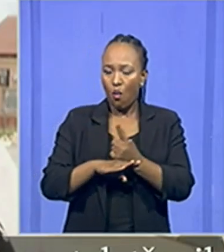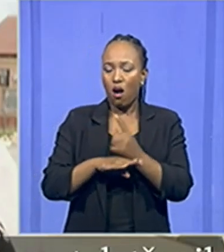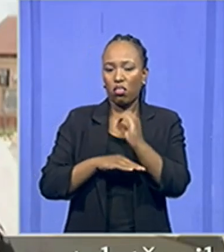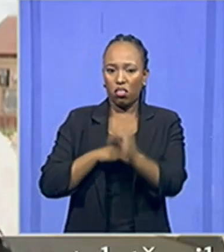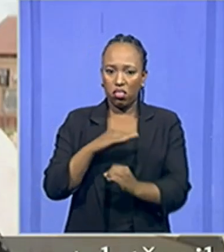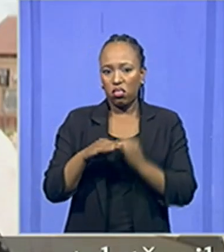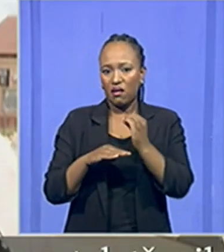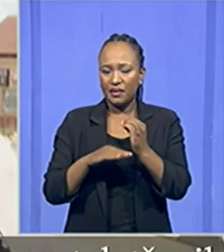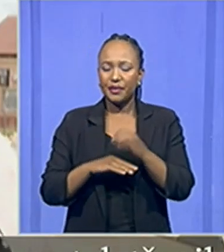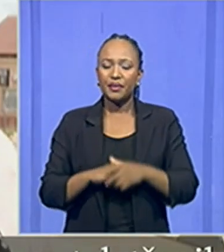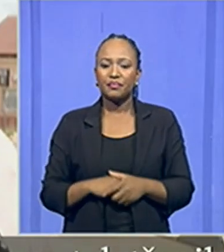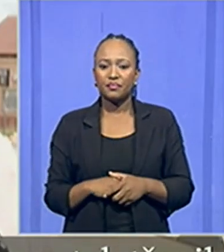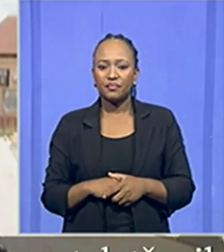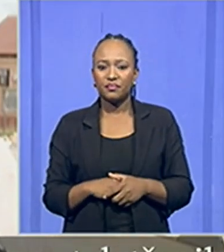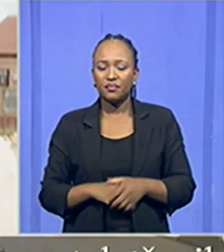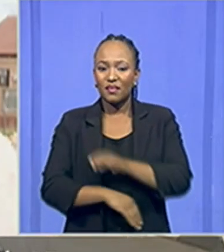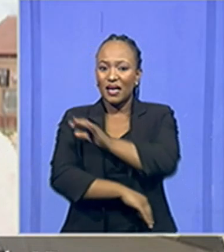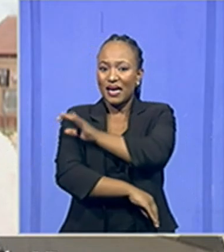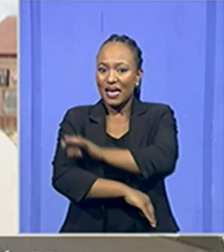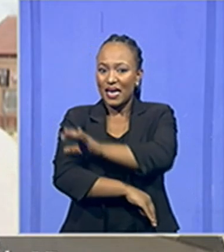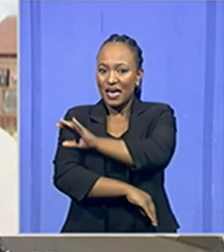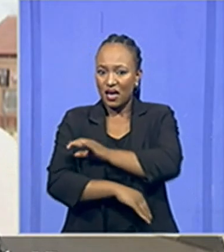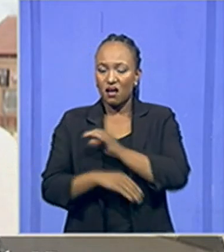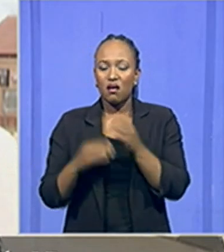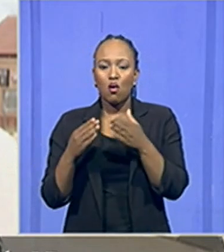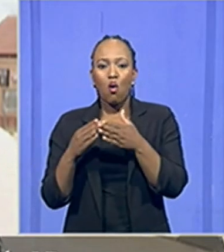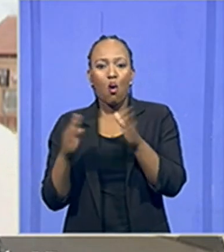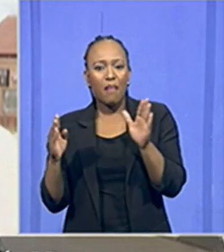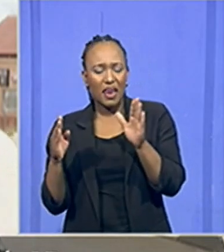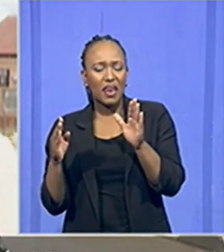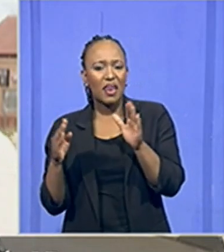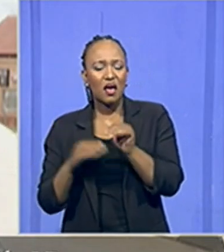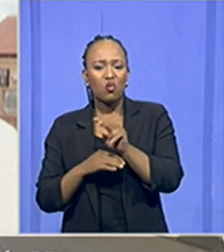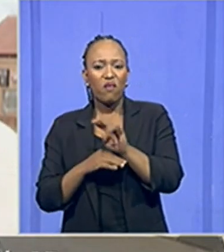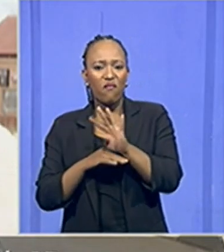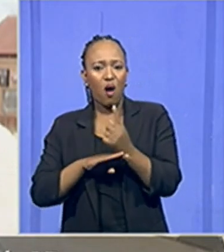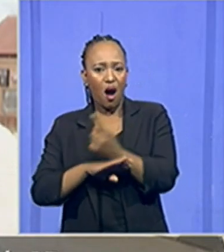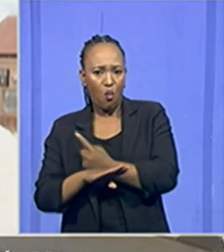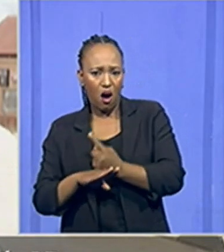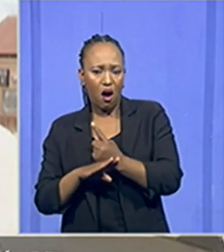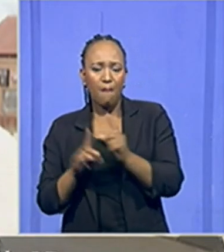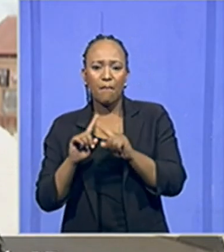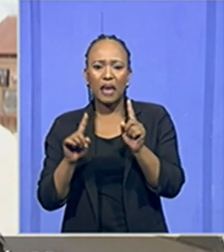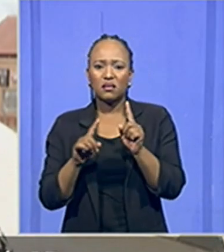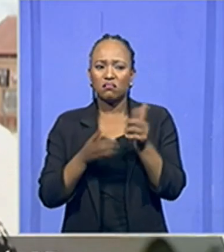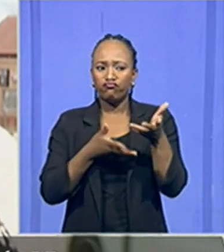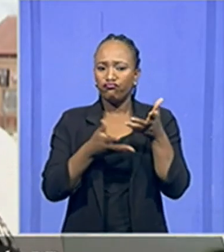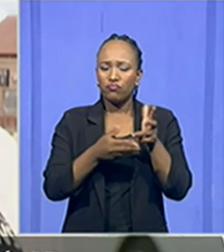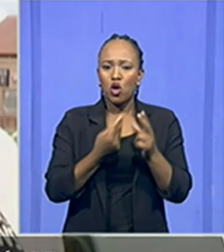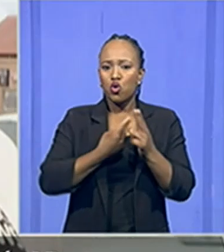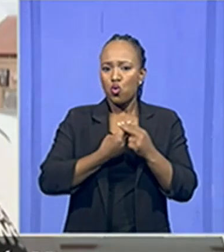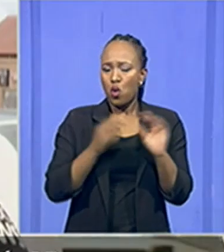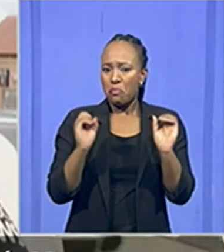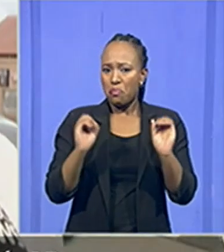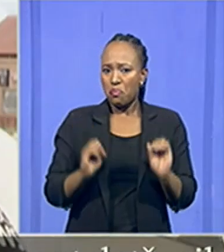no point do we open a clinic for 24 hours without necessarily consulting with the unions. In all clinics that we open for 24 hours, even yourself